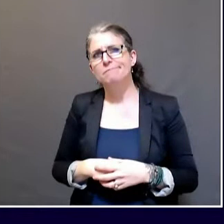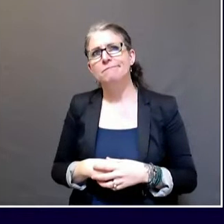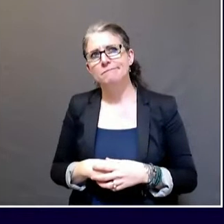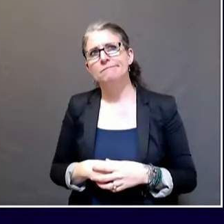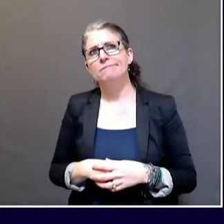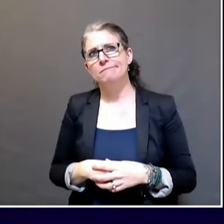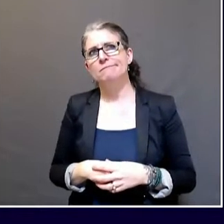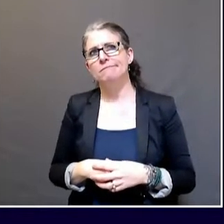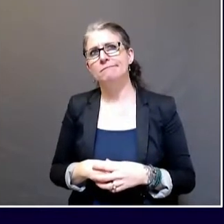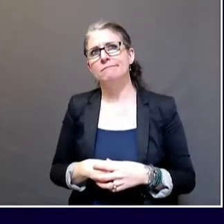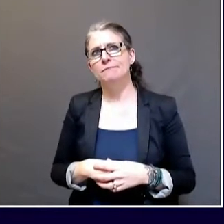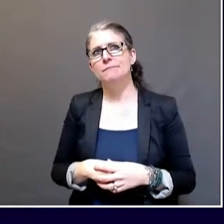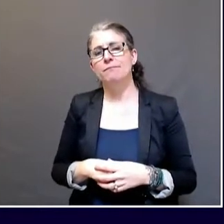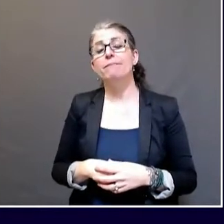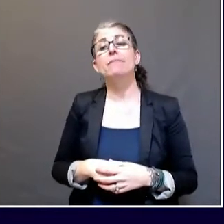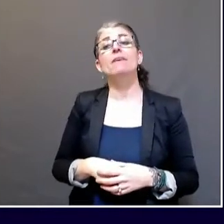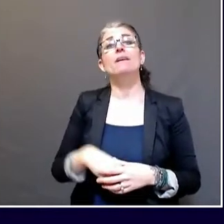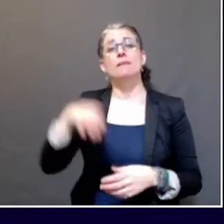Moderna vaccine.